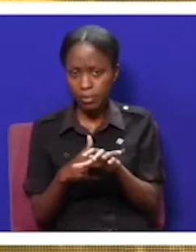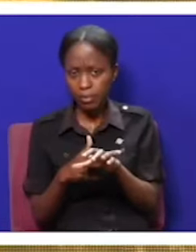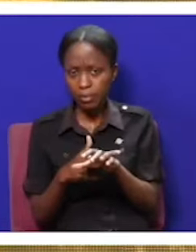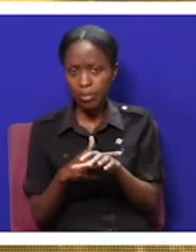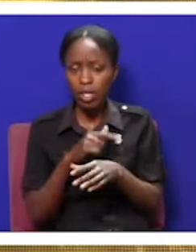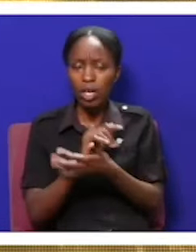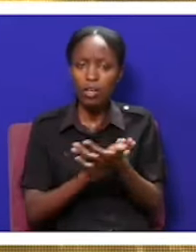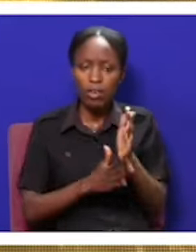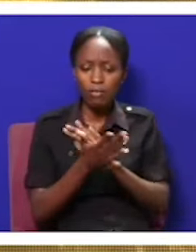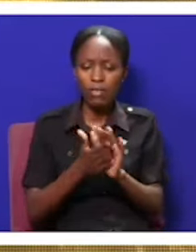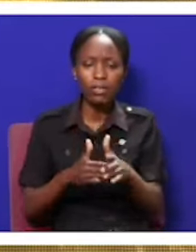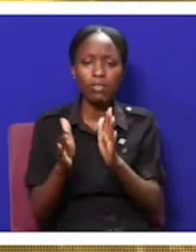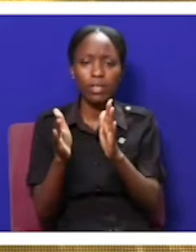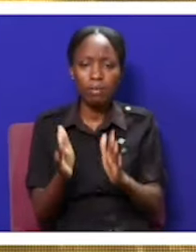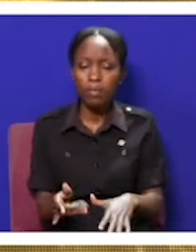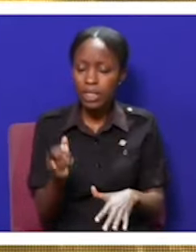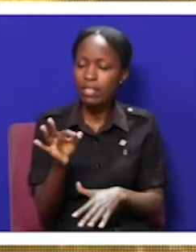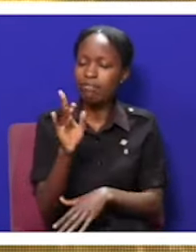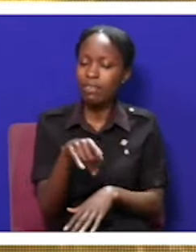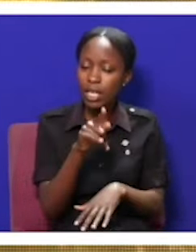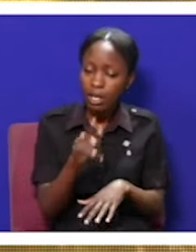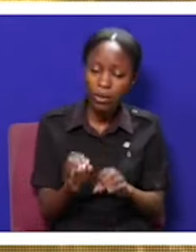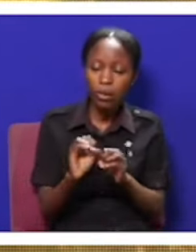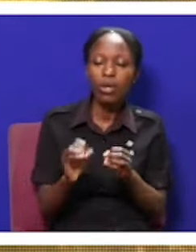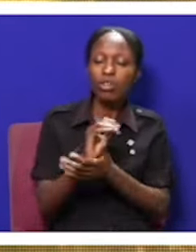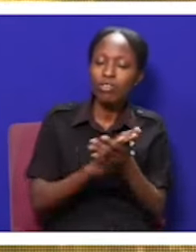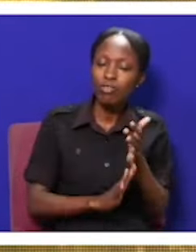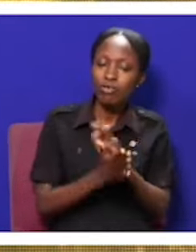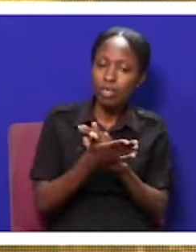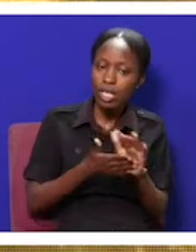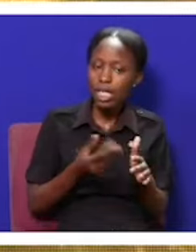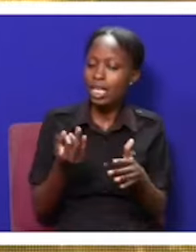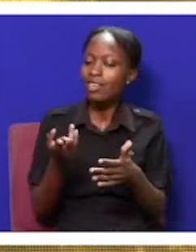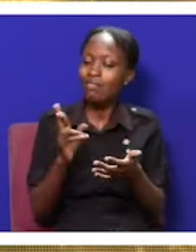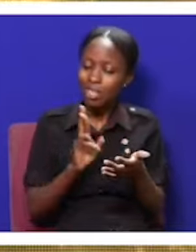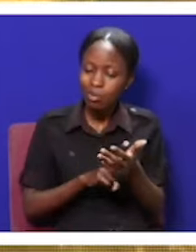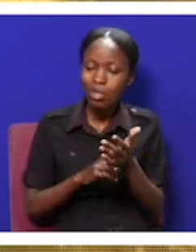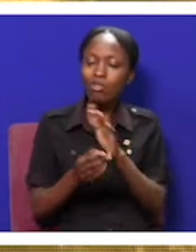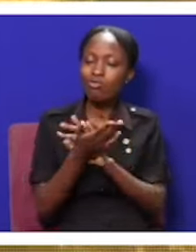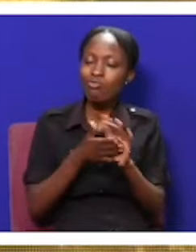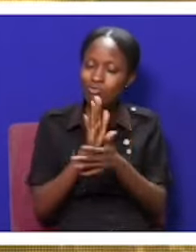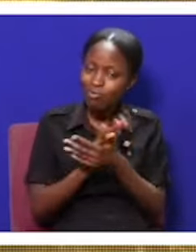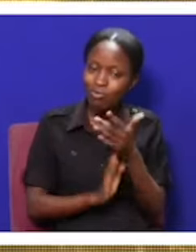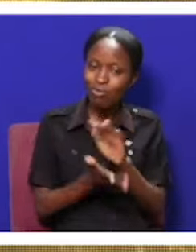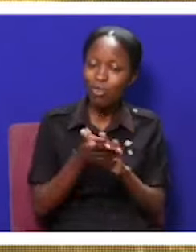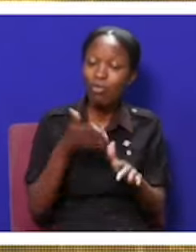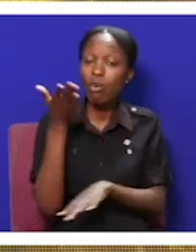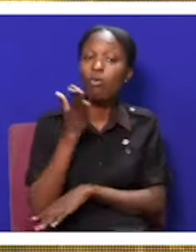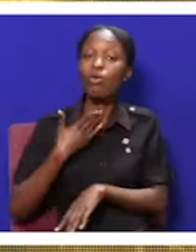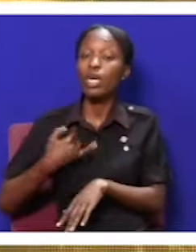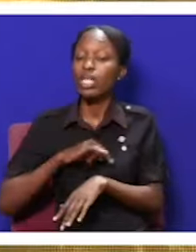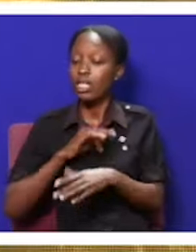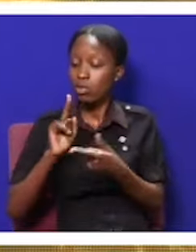you forgive this person when they wrong you, you forgive them. If they wrong you again, you forgive them. God wants us to forgive